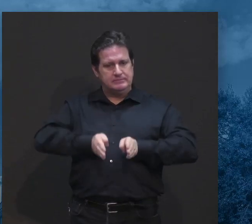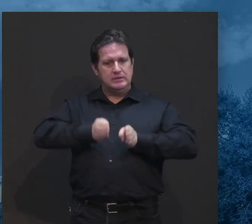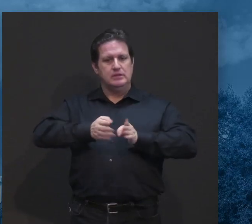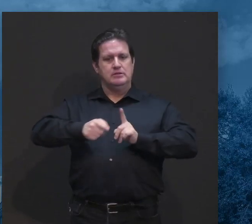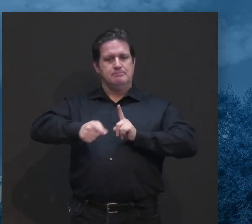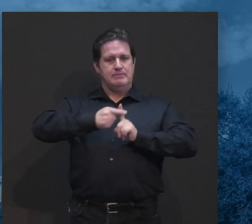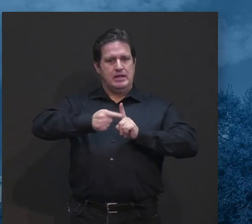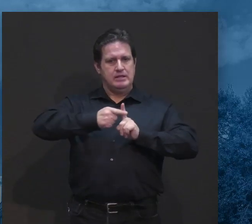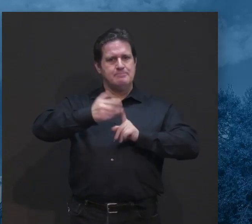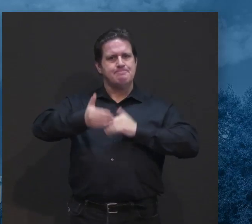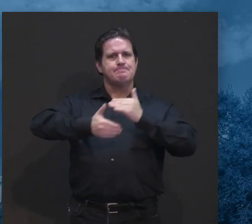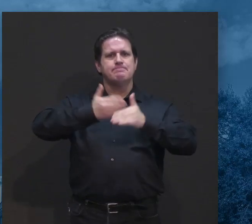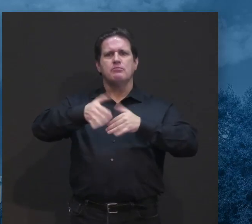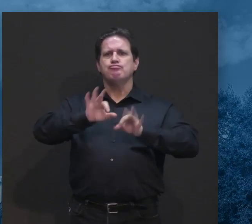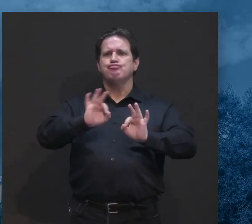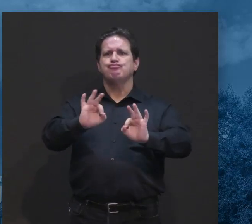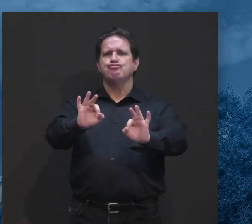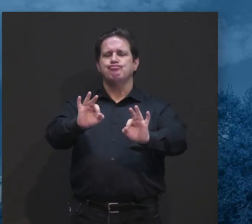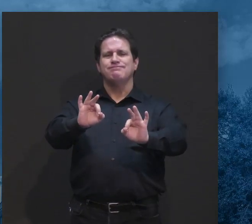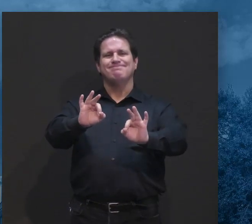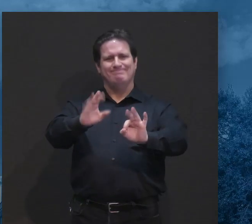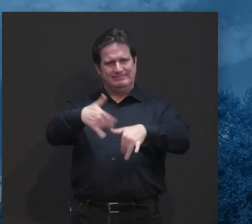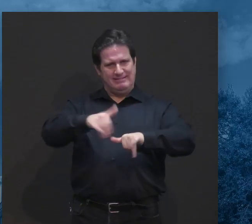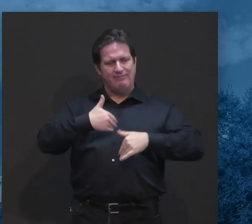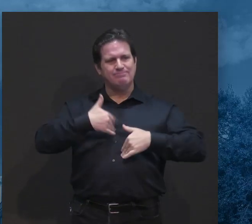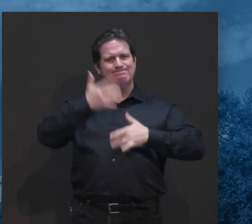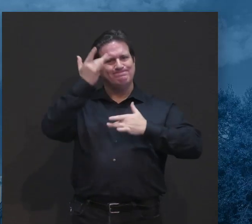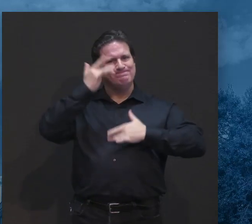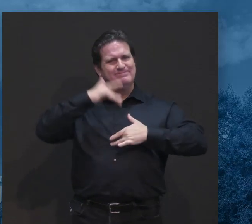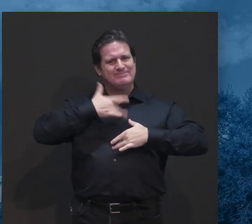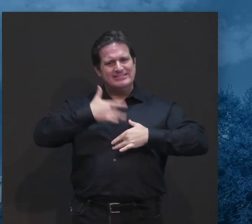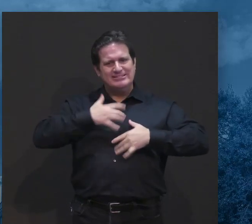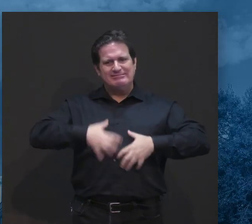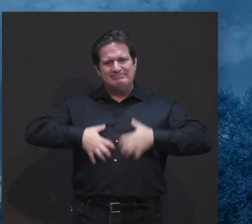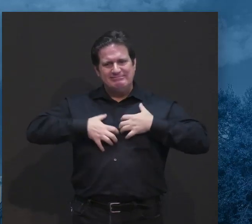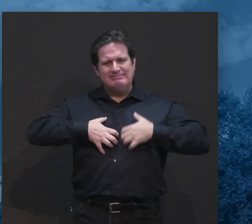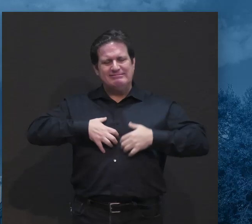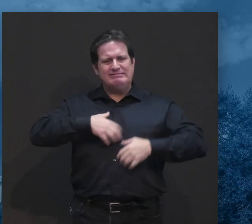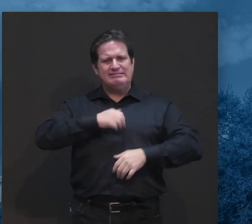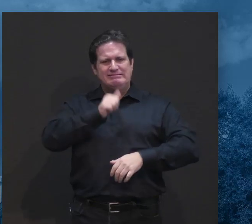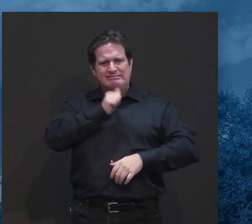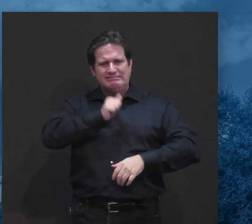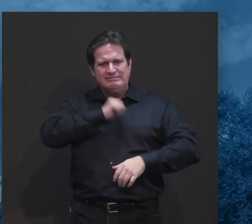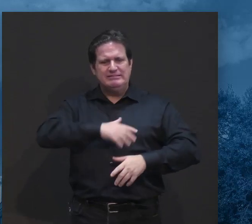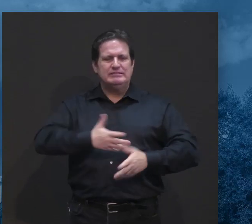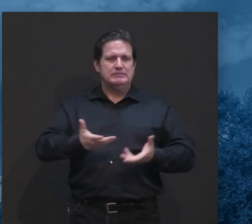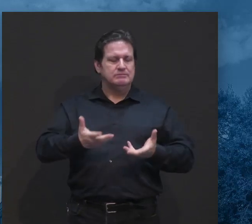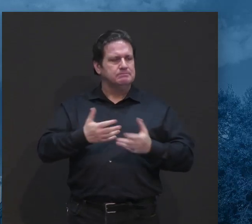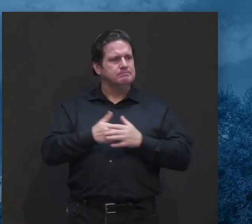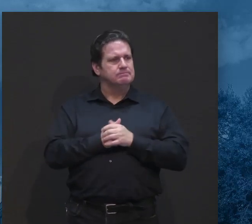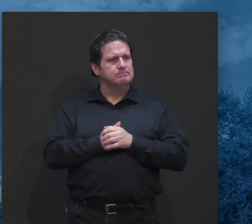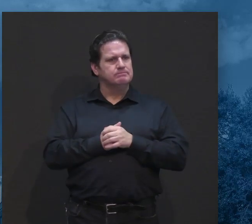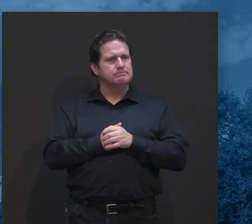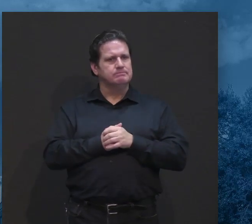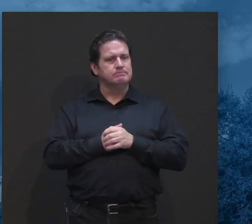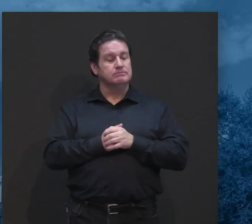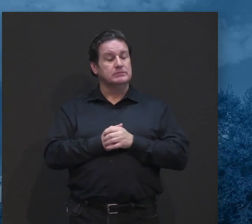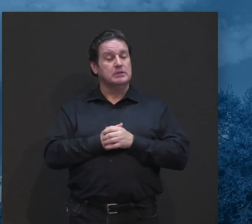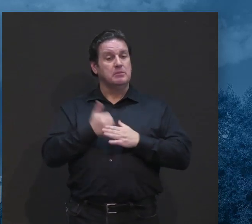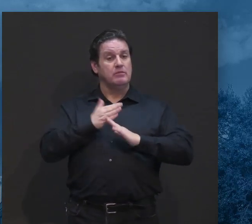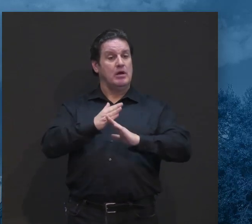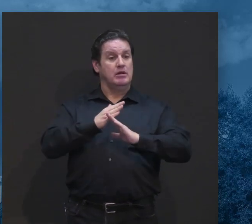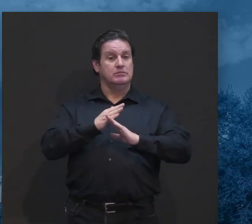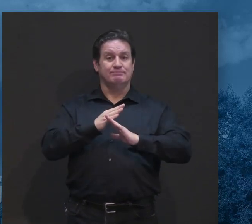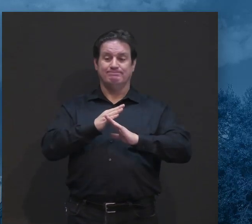that's another really important reason why we all need to do whatever we can to prevent